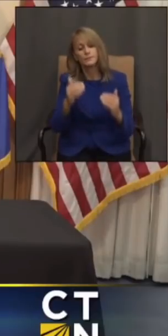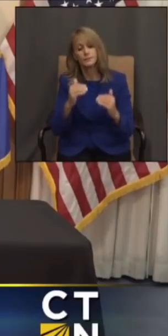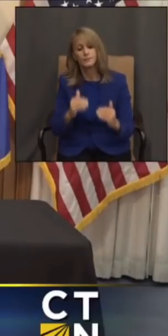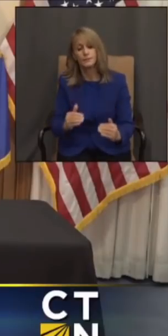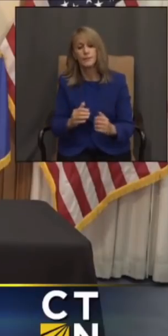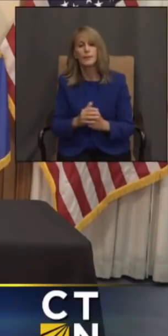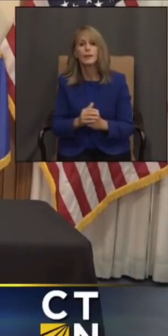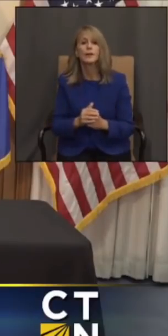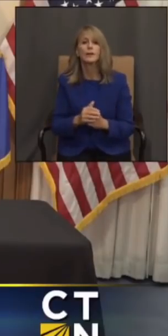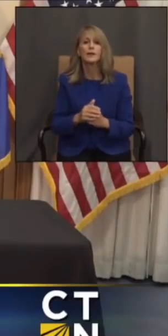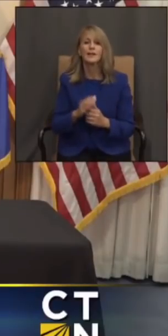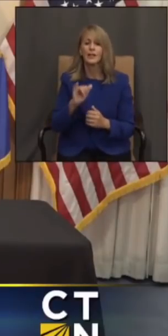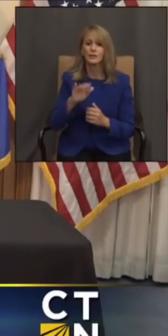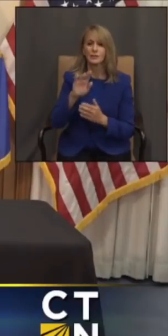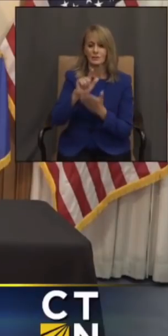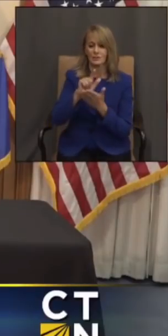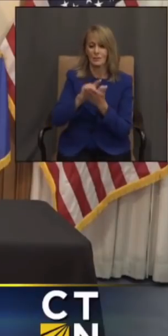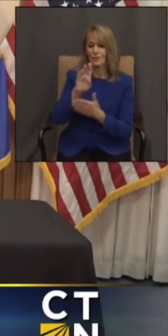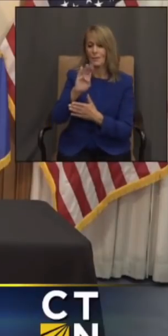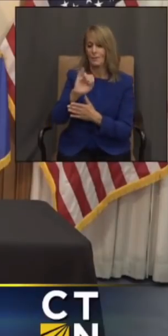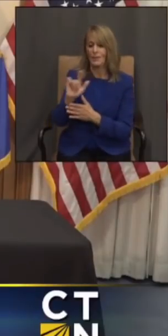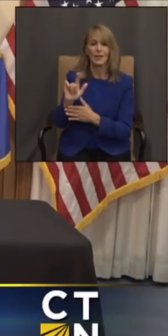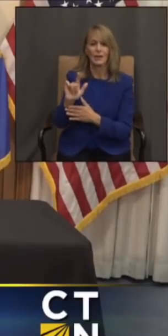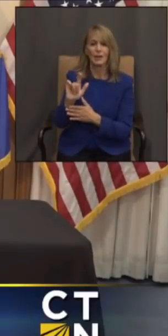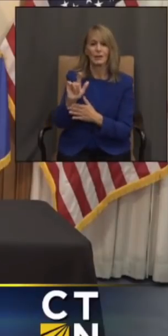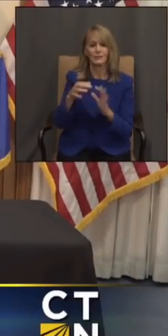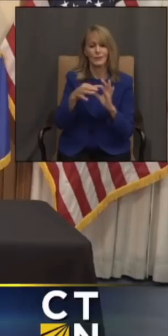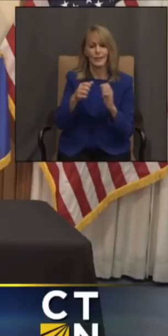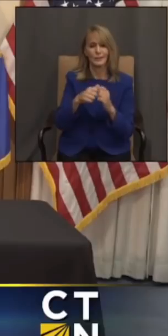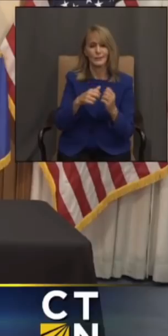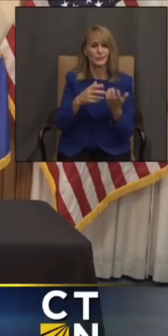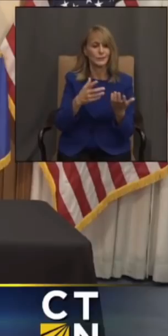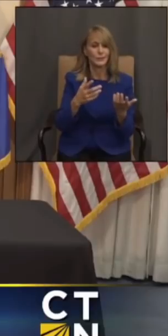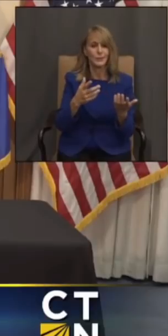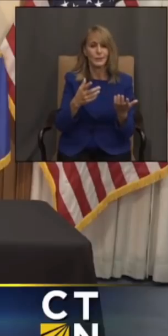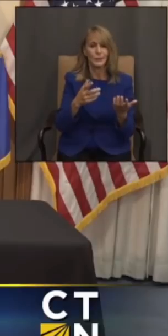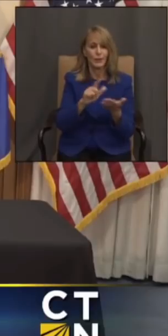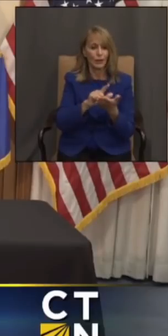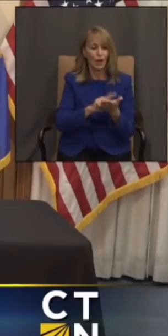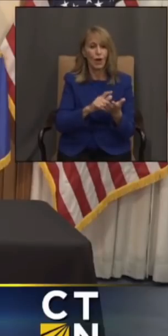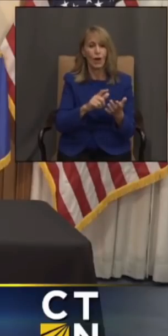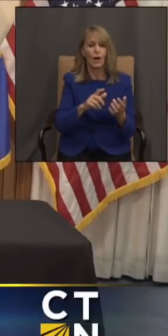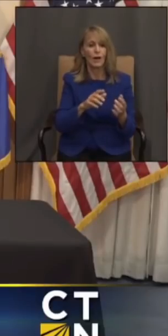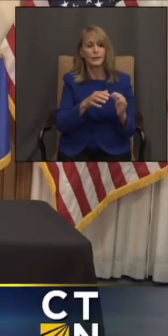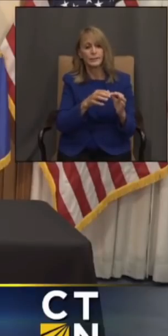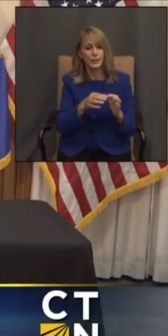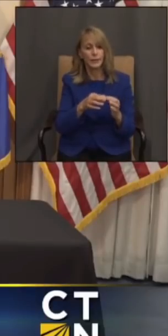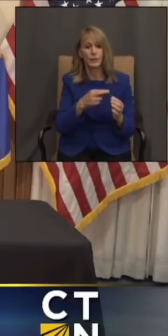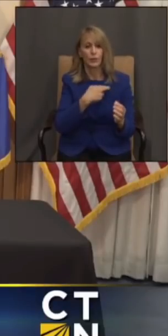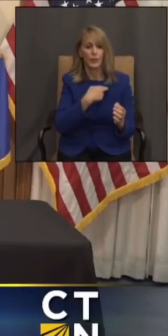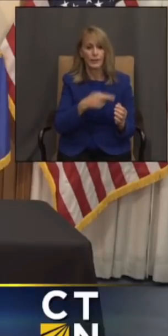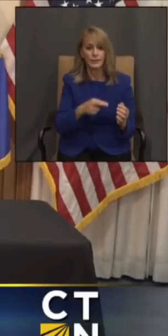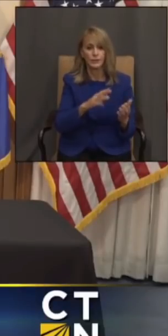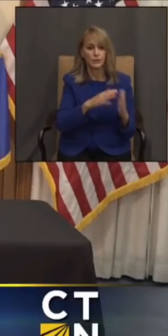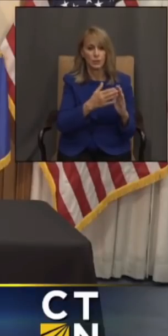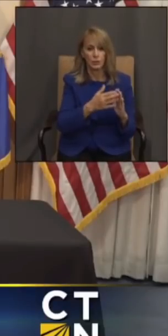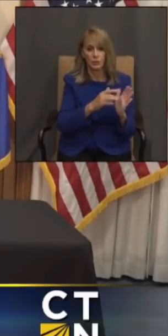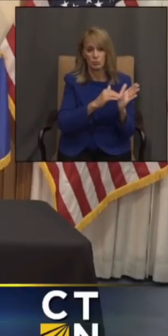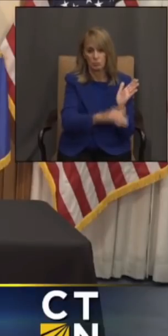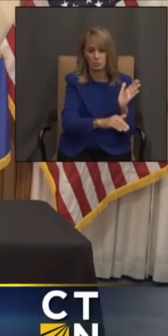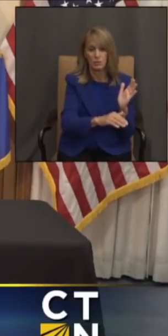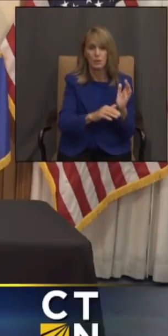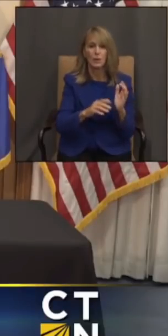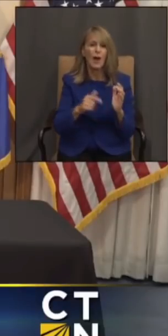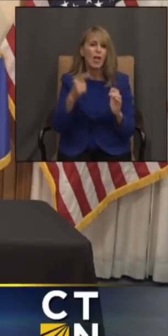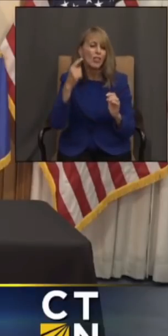religious exemption on school kids' vaccinations made it out of a second committee today. I understand that legislative